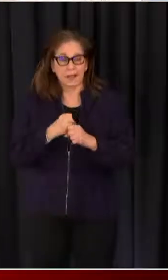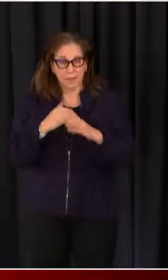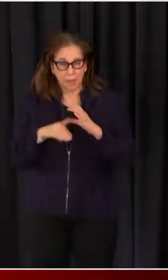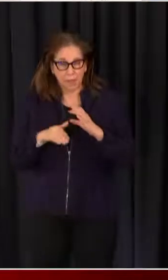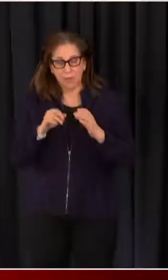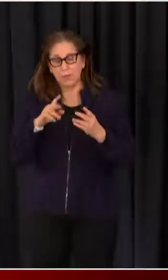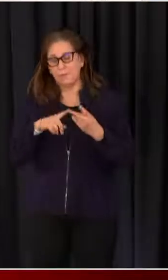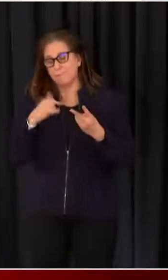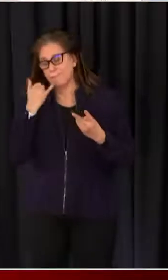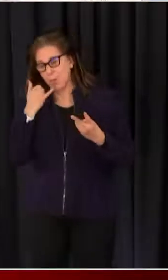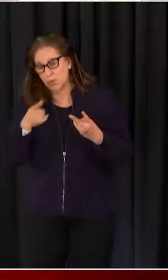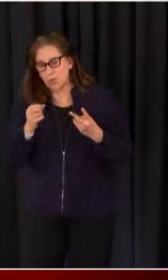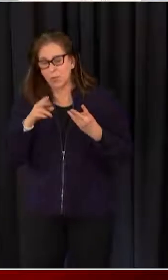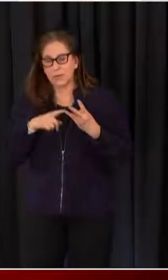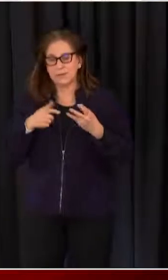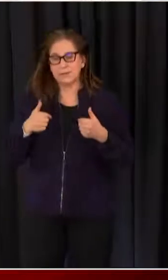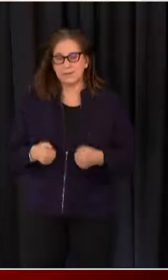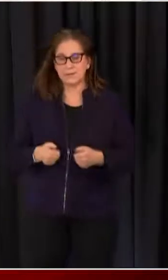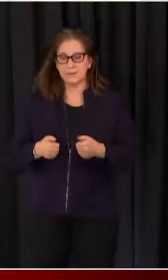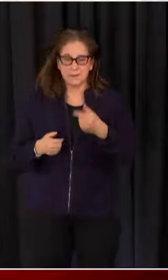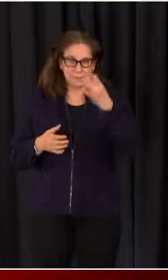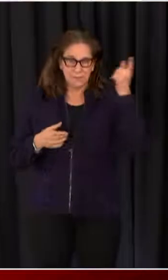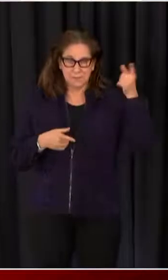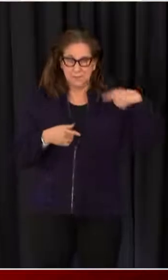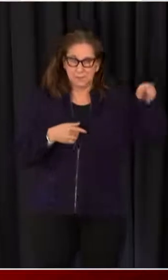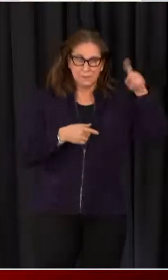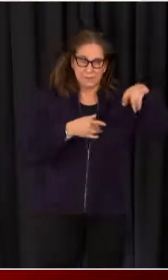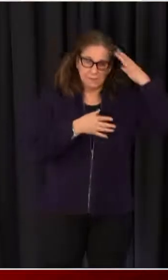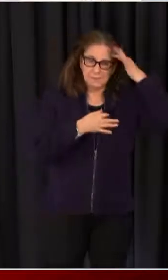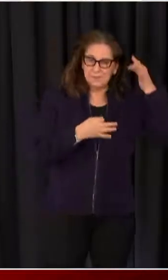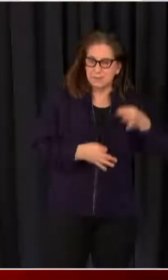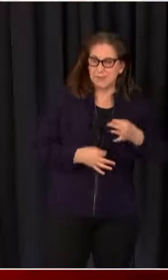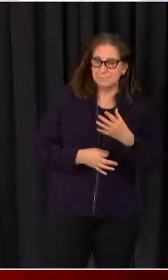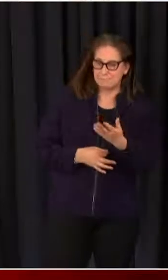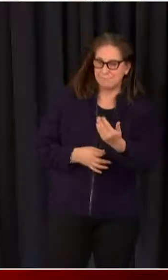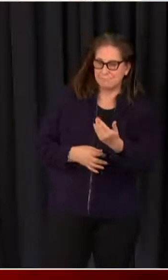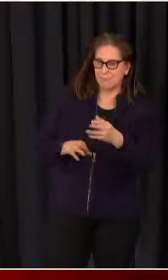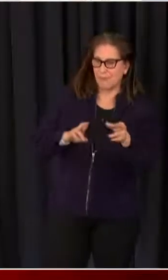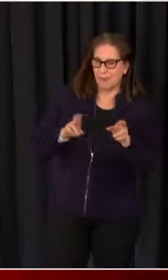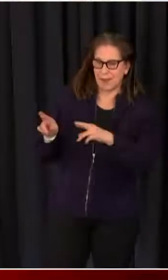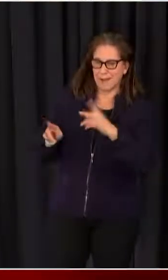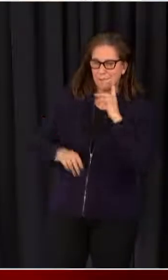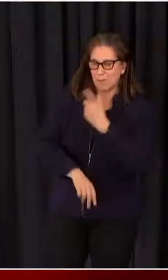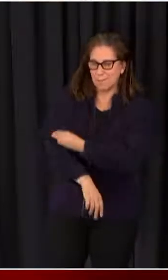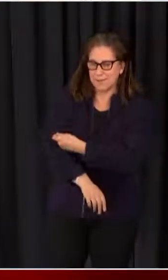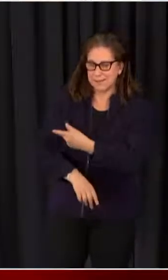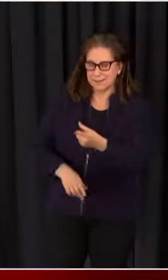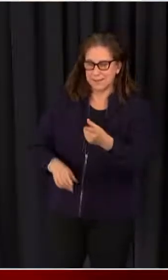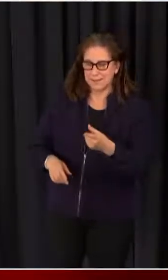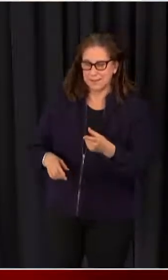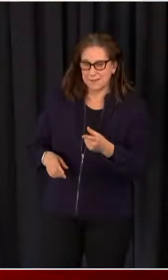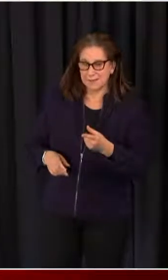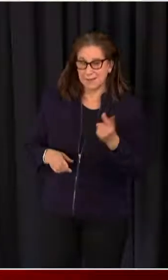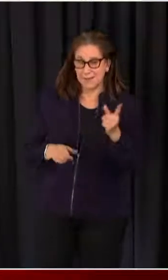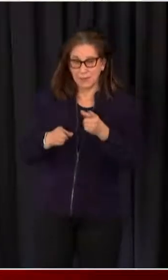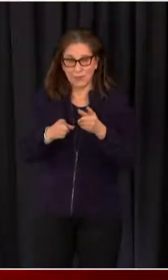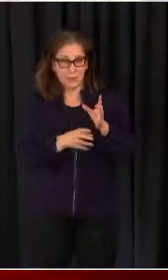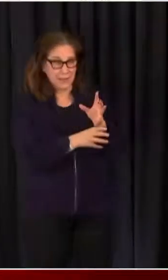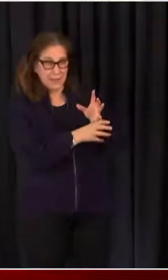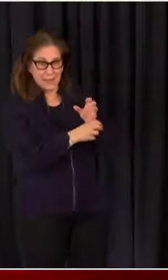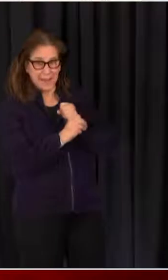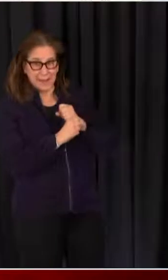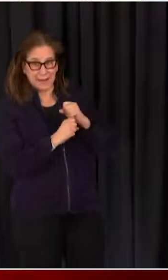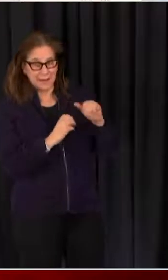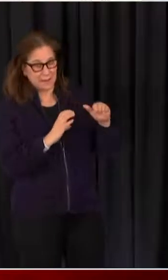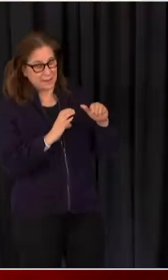text, you'll be able to determine that in your pre-registration answers. Once you receive that email, that